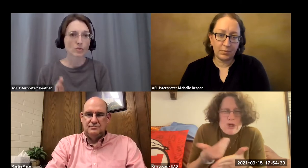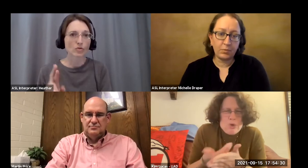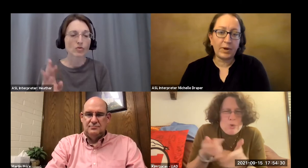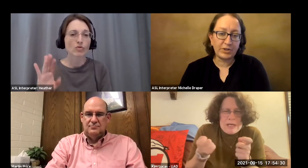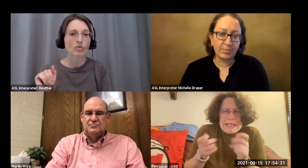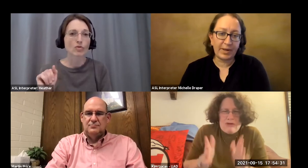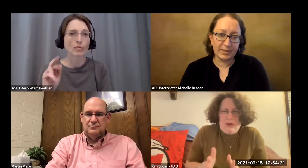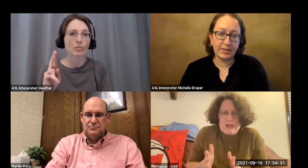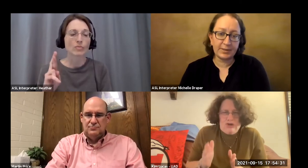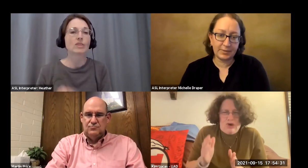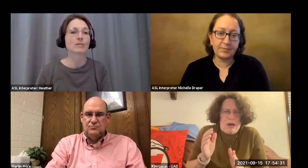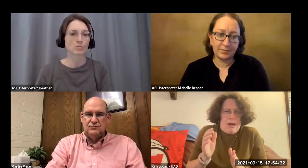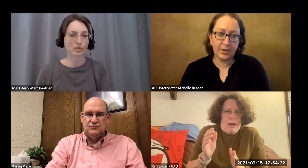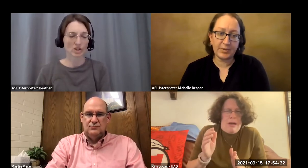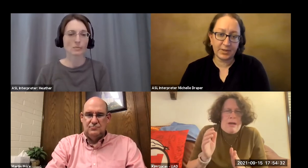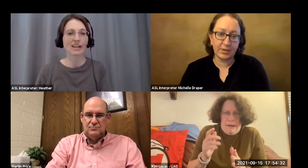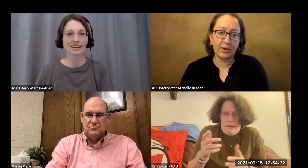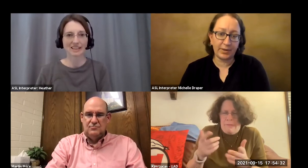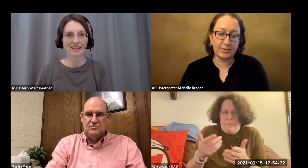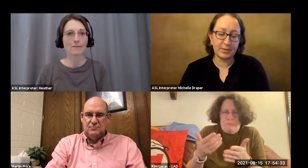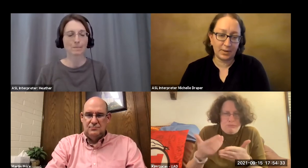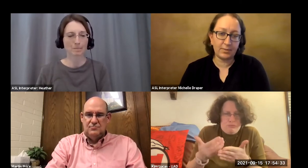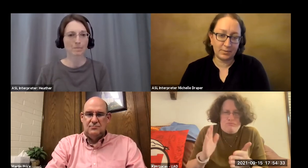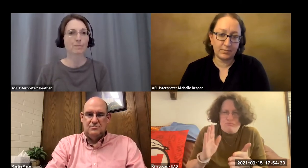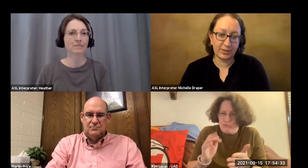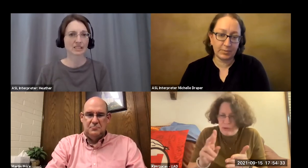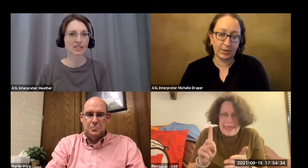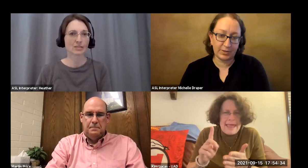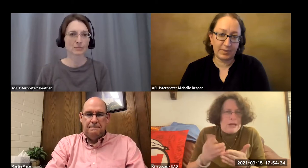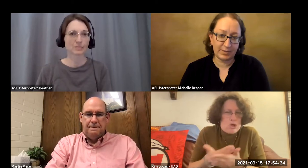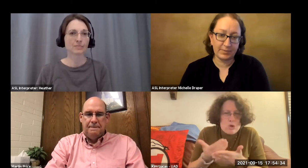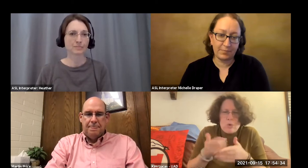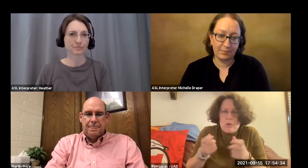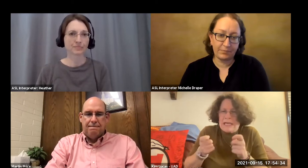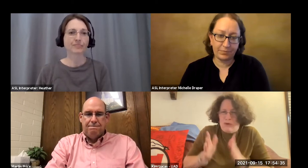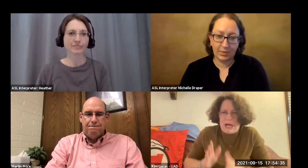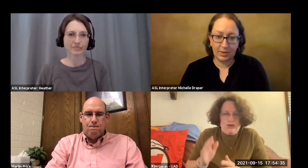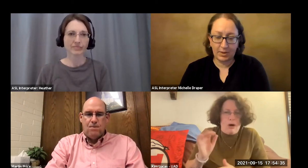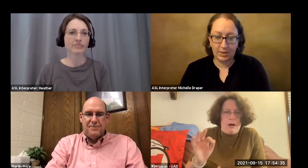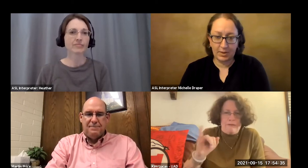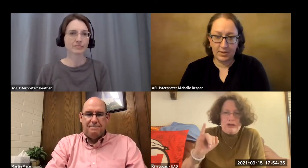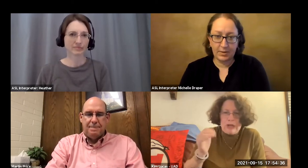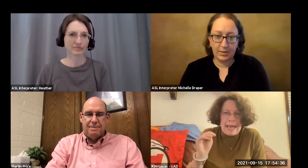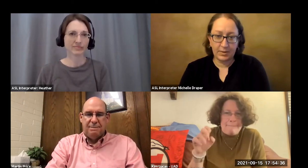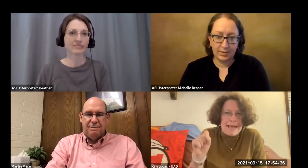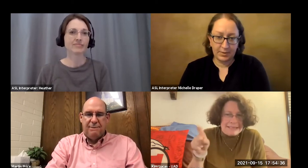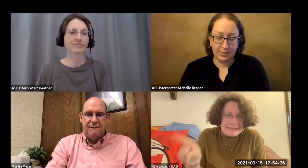from Rachel Benedict. Rachel Benedict, thank you. Principal at JMS.